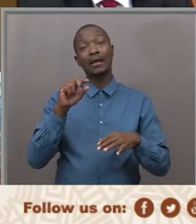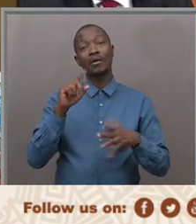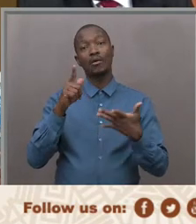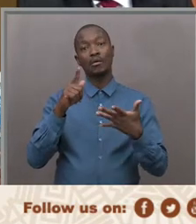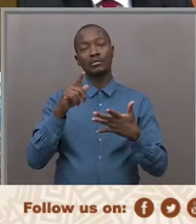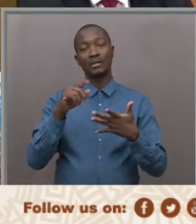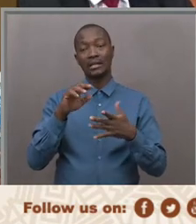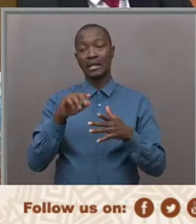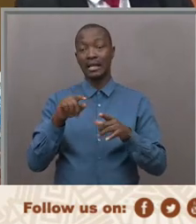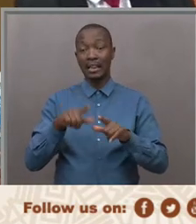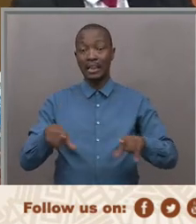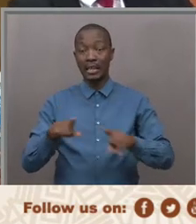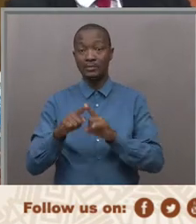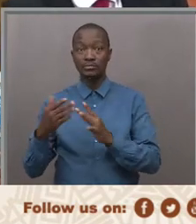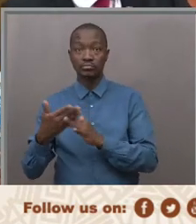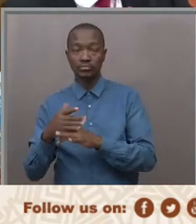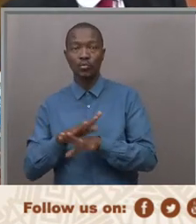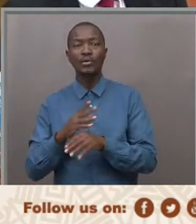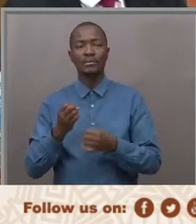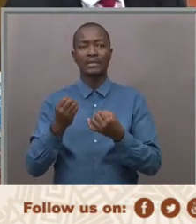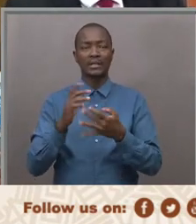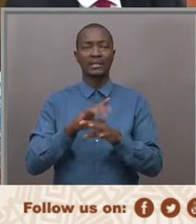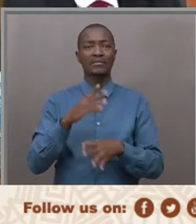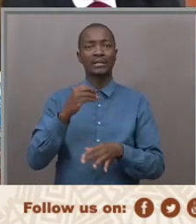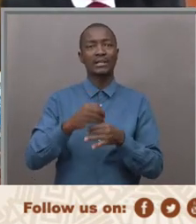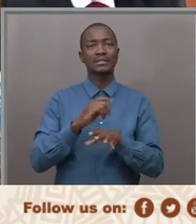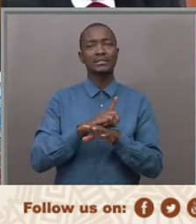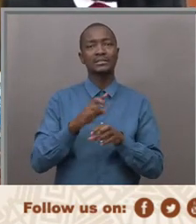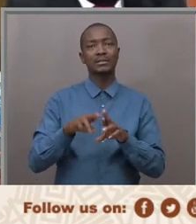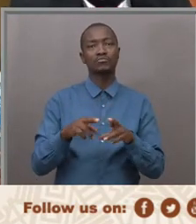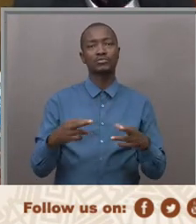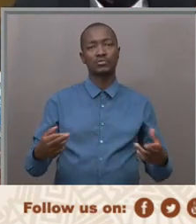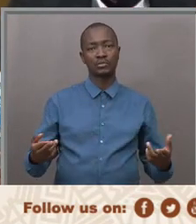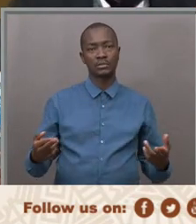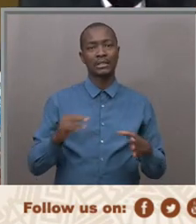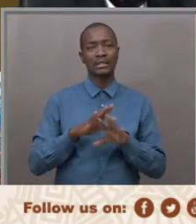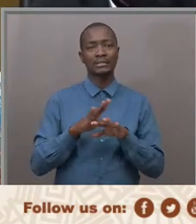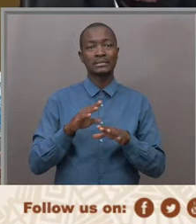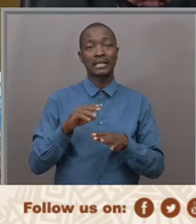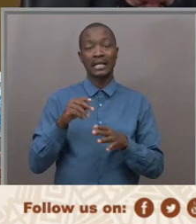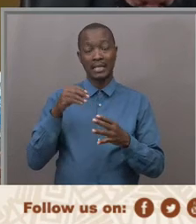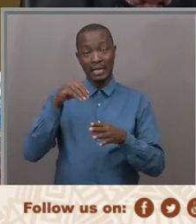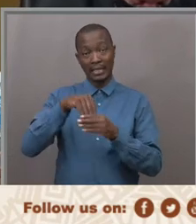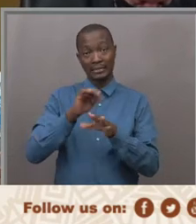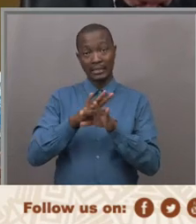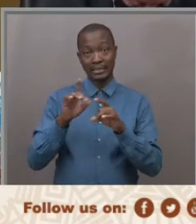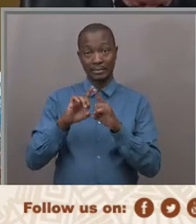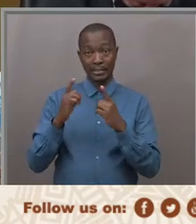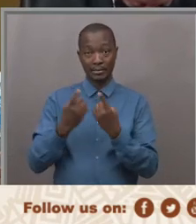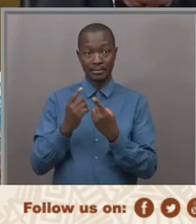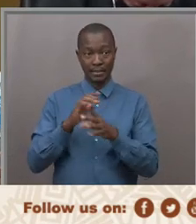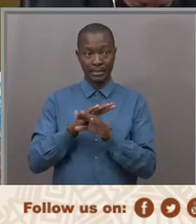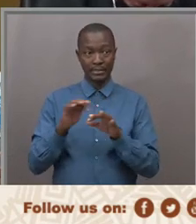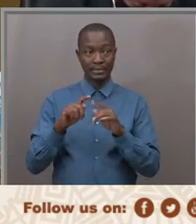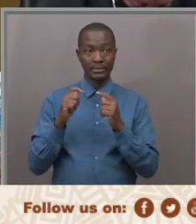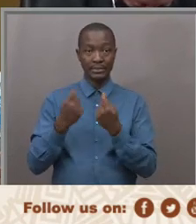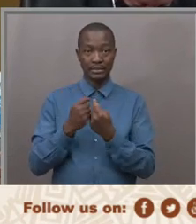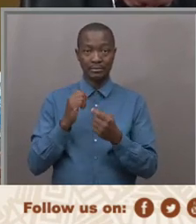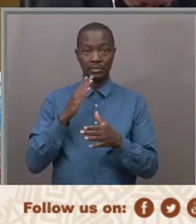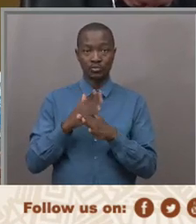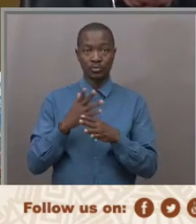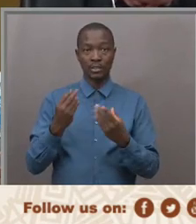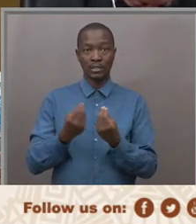to be providing additional resources to our teams, the interdepartmental team dealing with land invasion in Gauteng